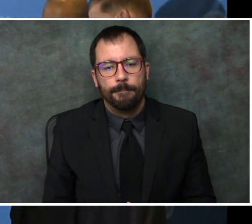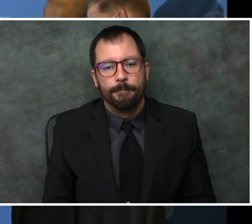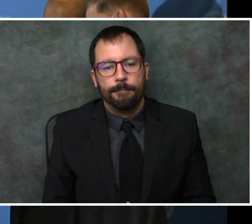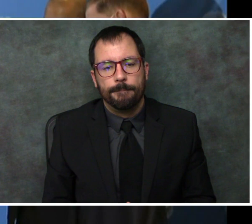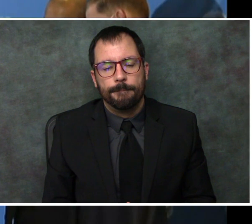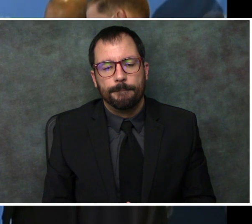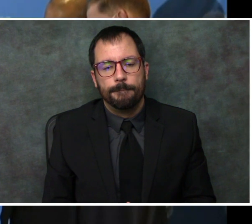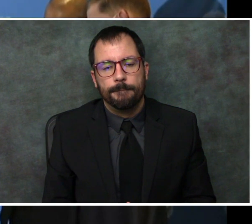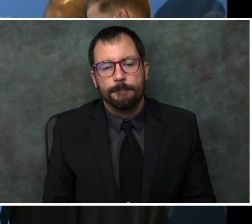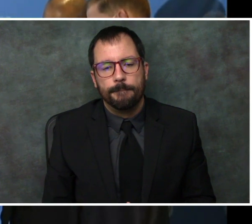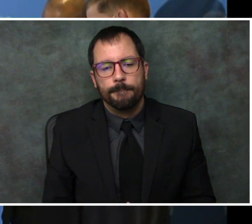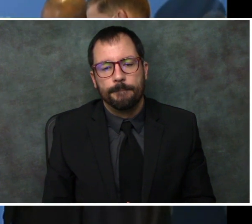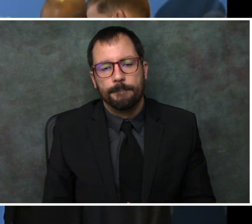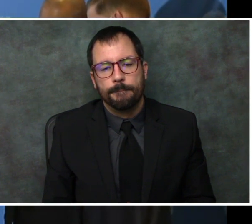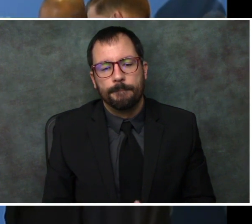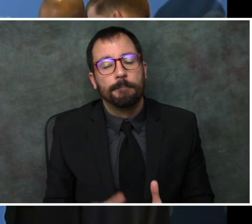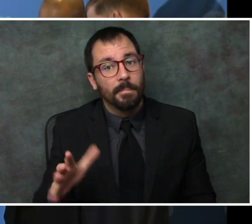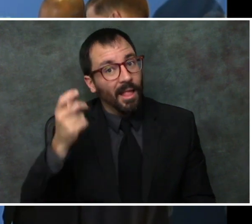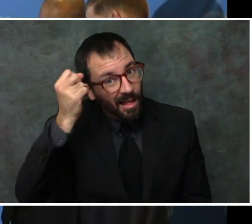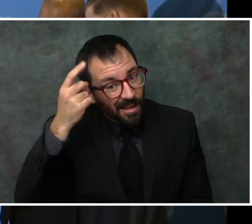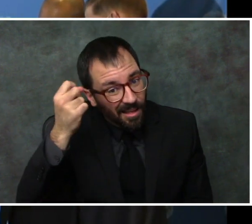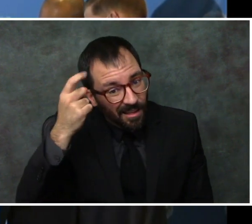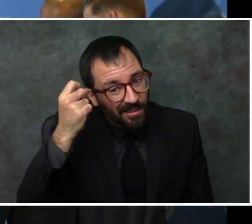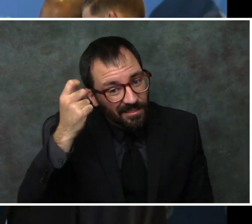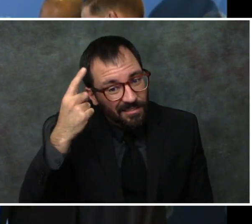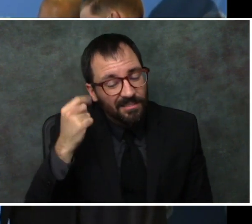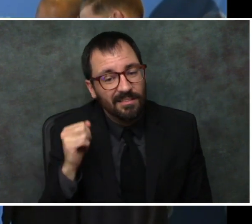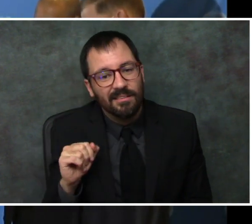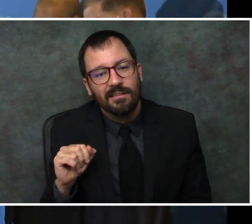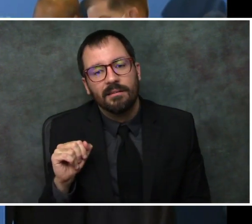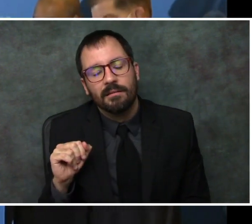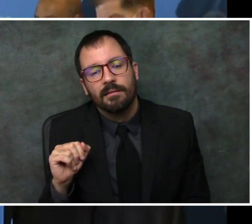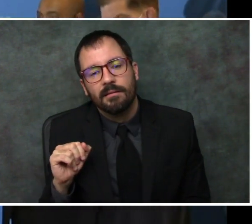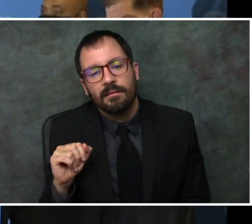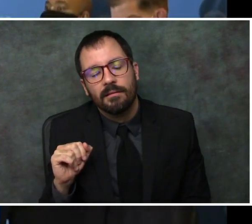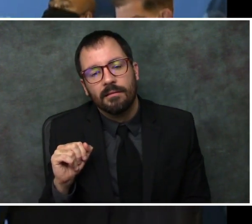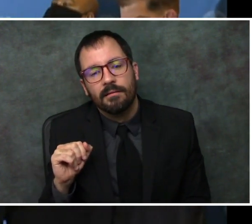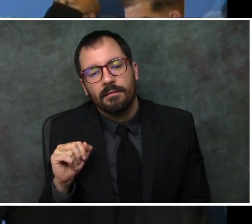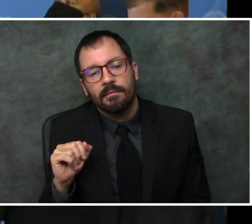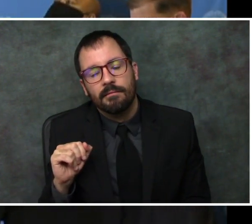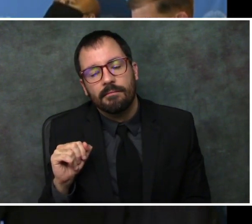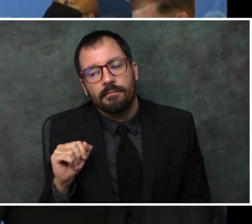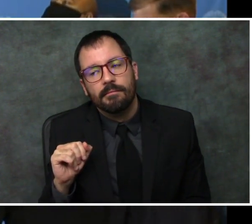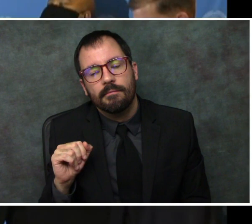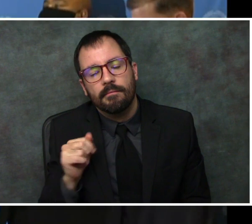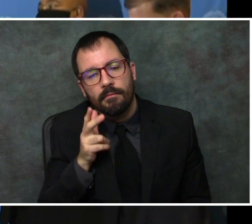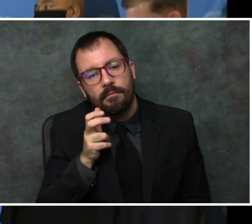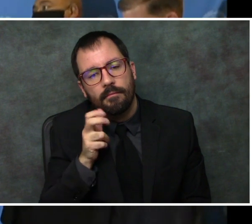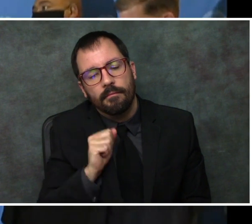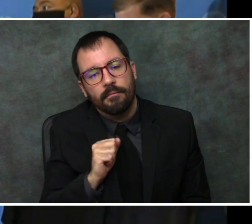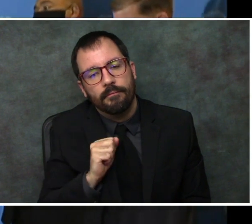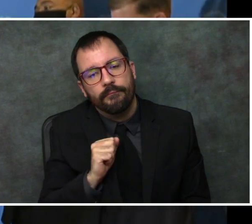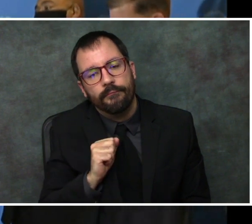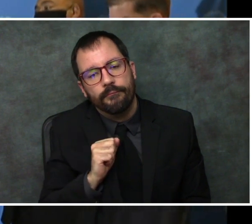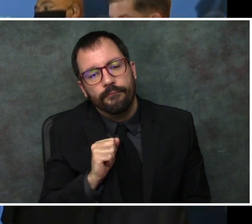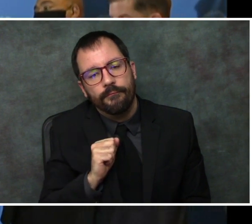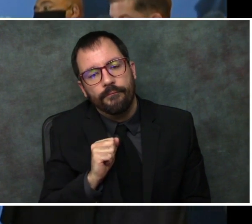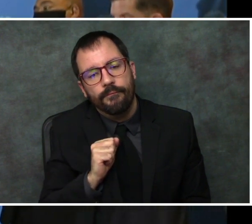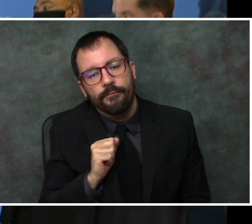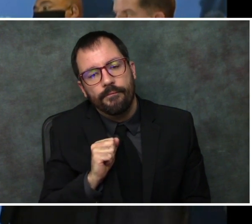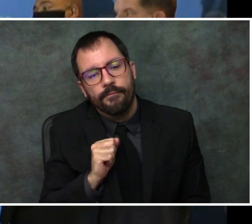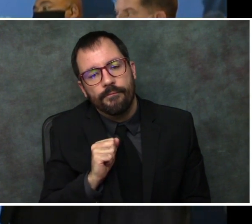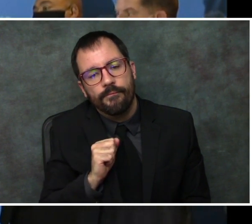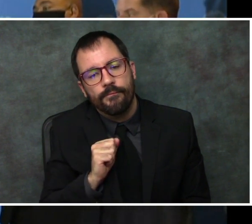leveraging existing resources within BPD to make some of these internal changes, with an understanding